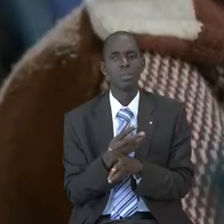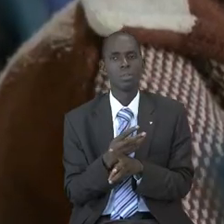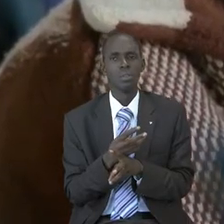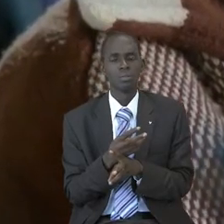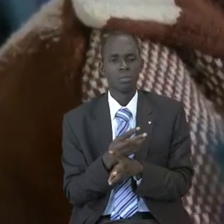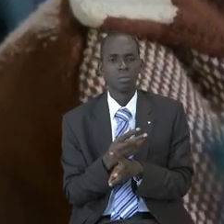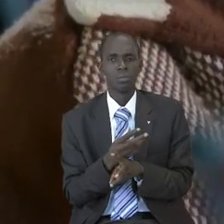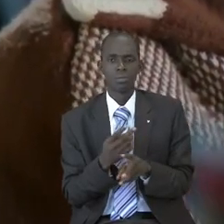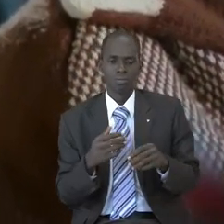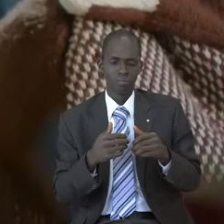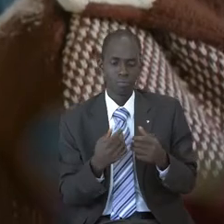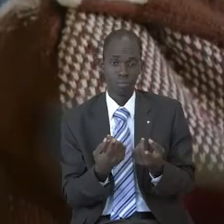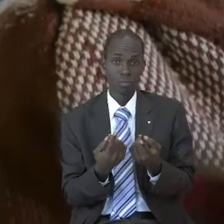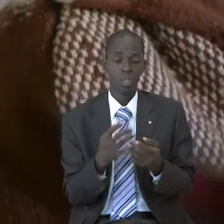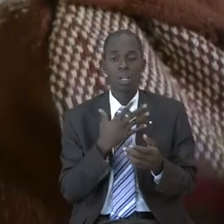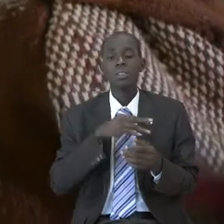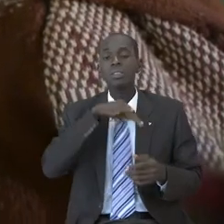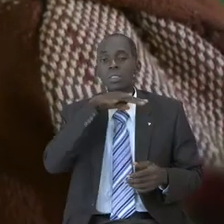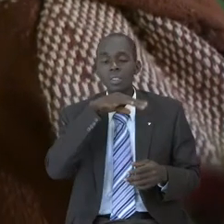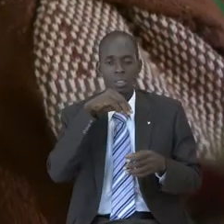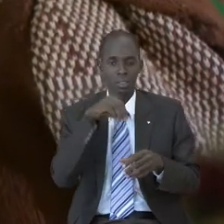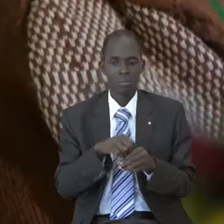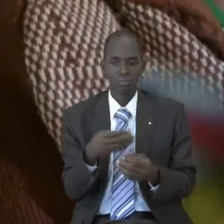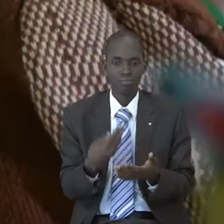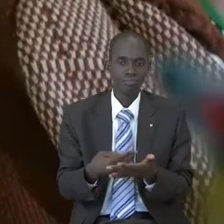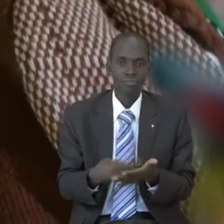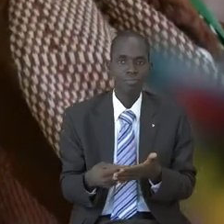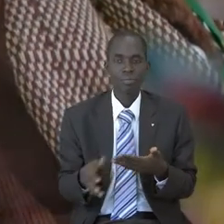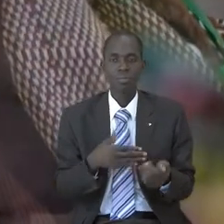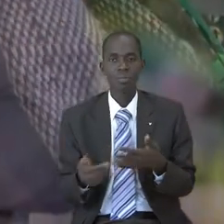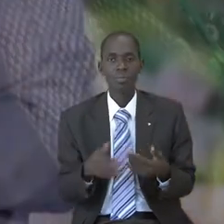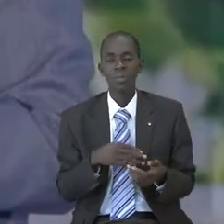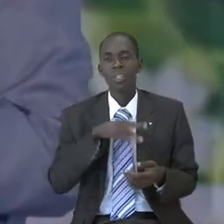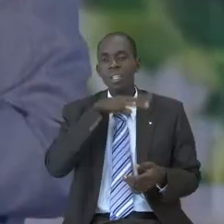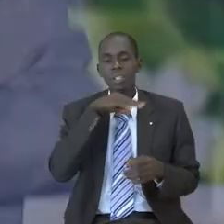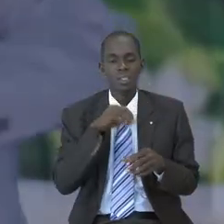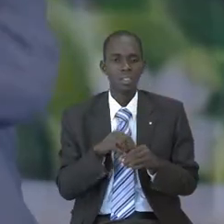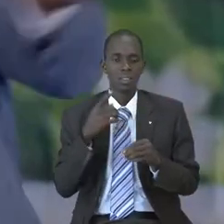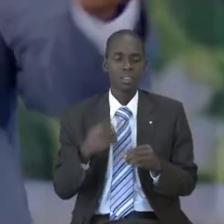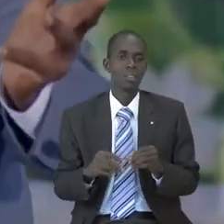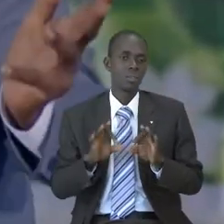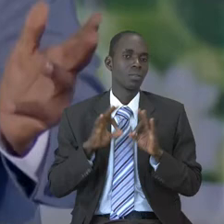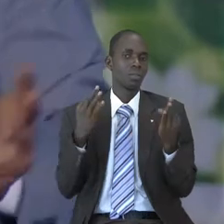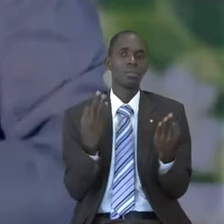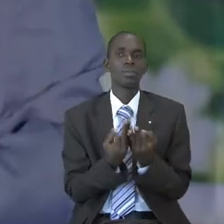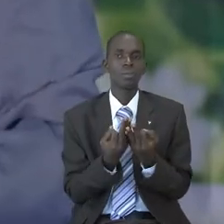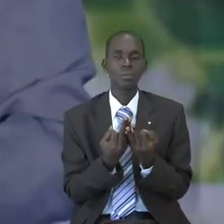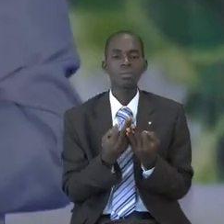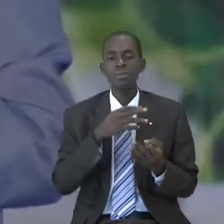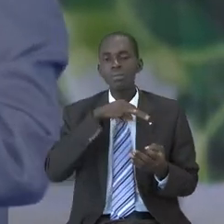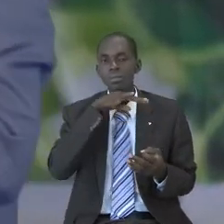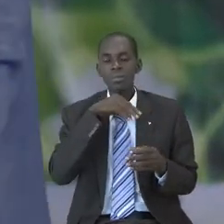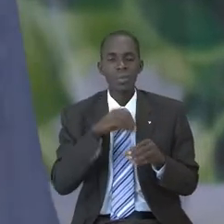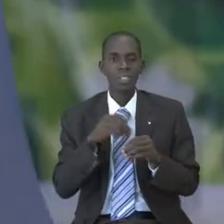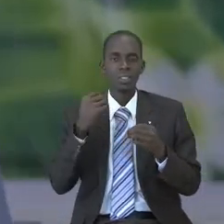corrupt financially, corrupt in the family, filially, corrupt in the language